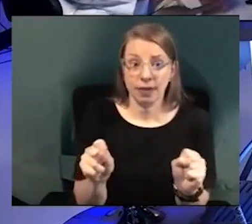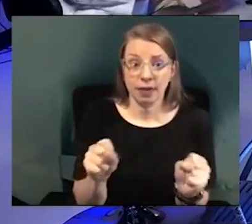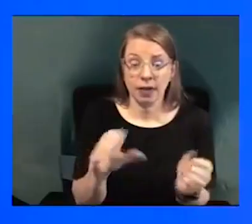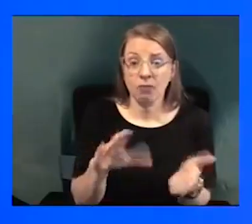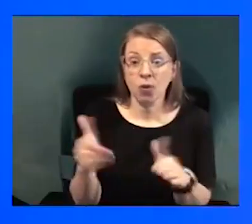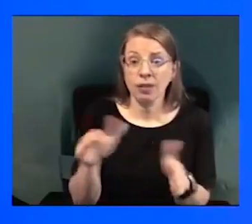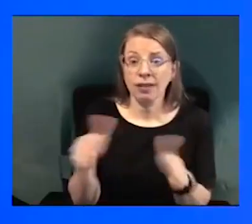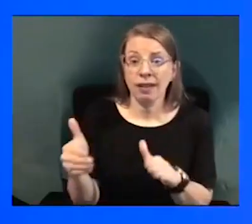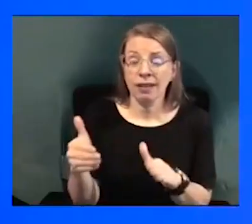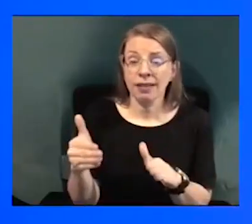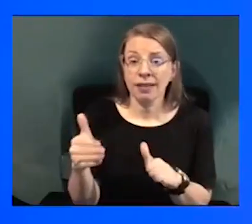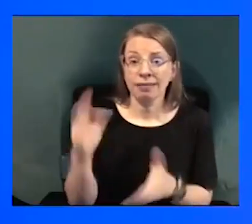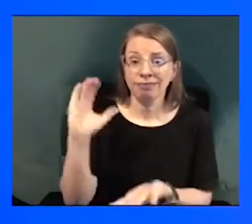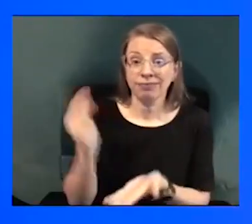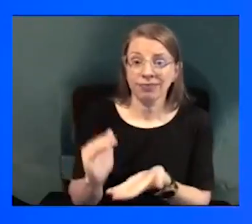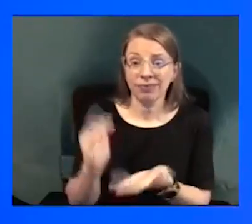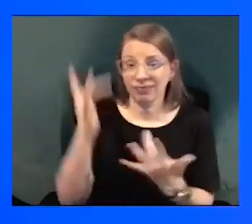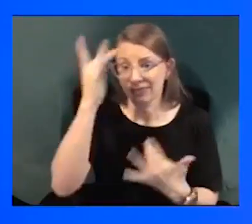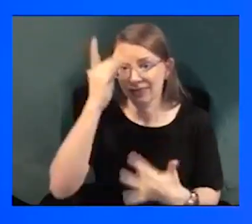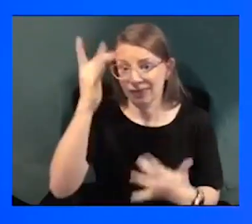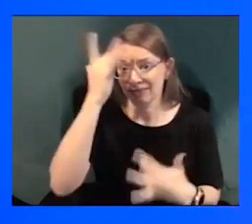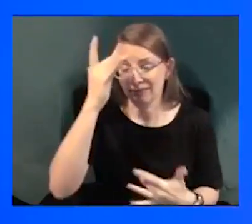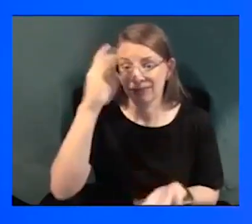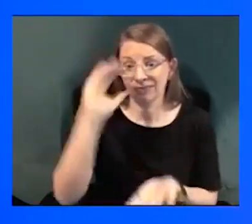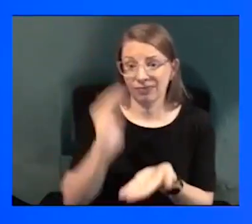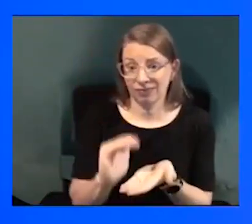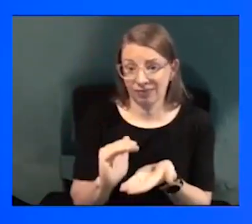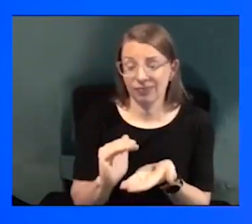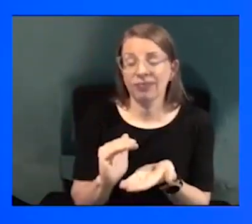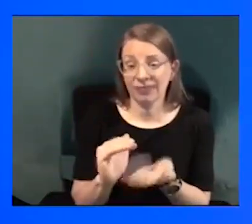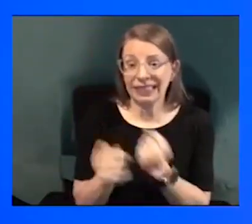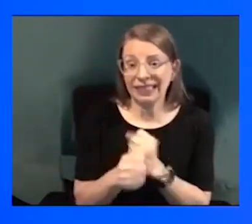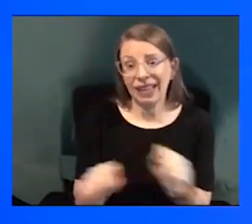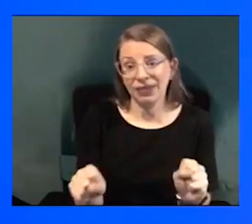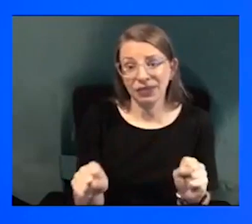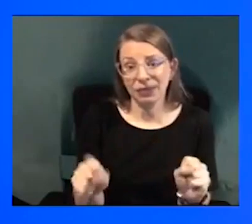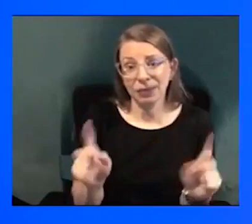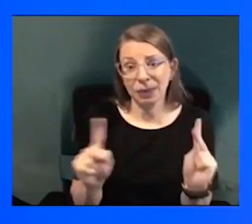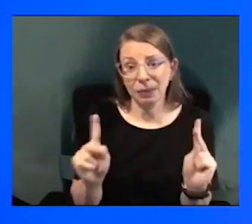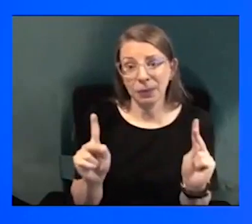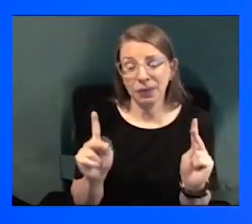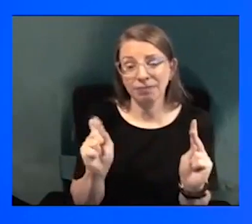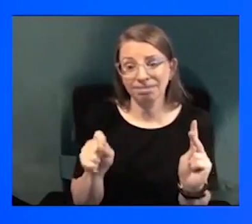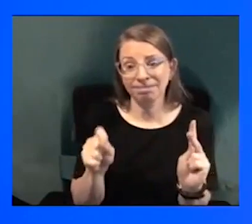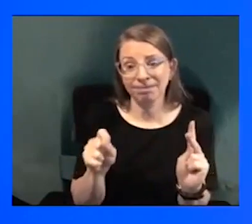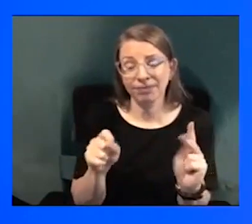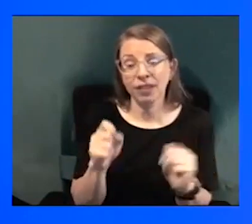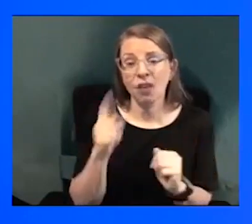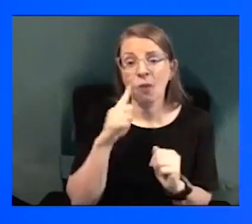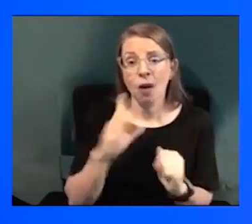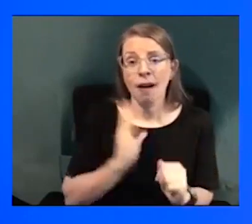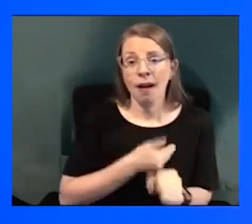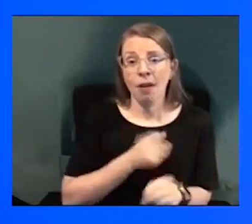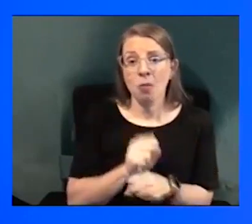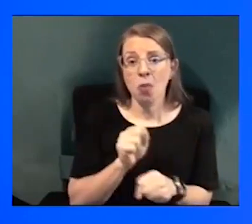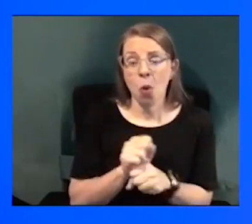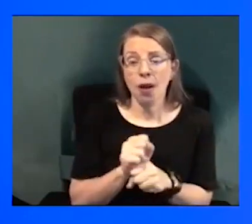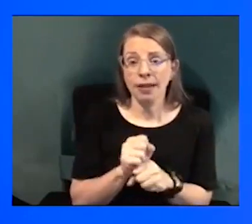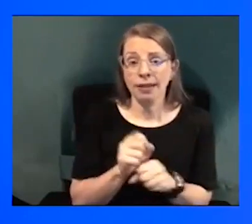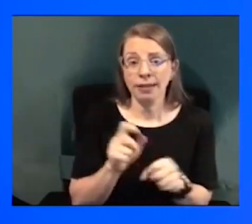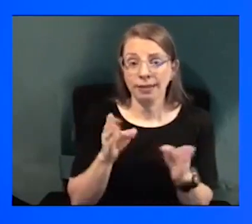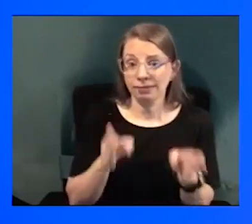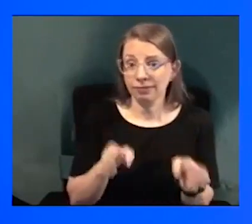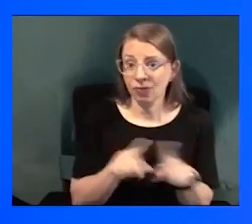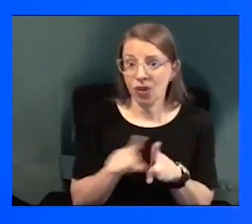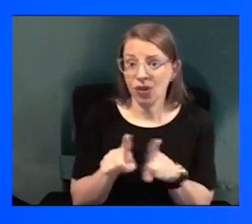meaning they are illness and death saving measures that we can take to do this for our employees, for their families, and for our patients as